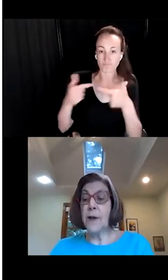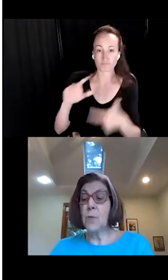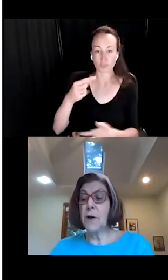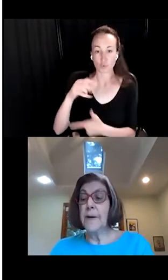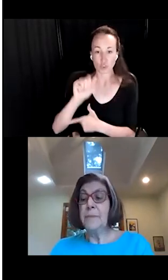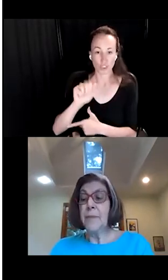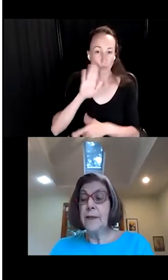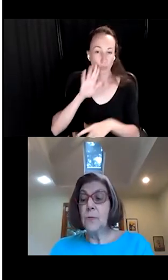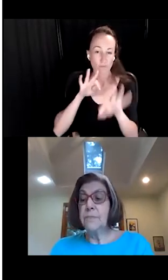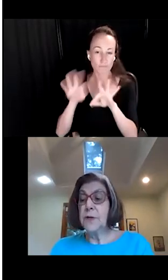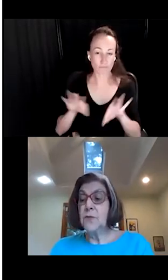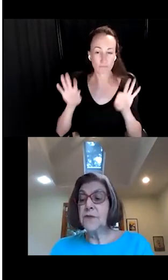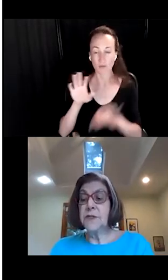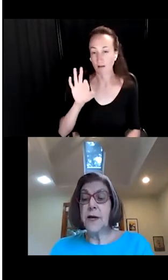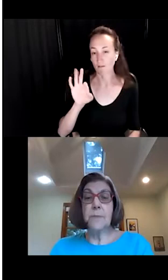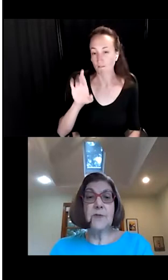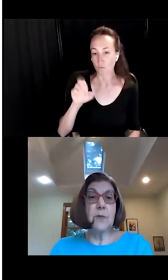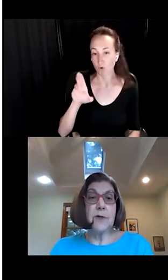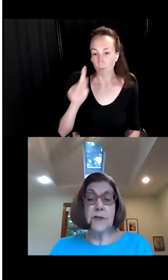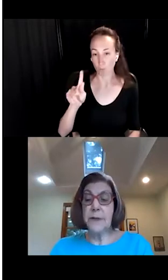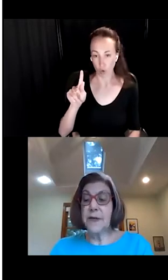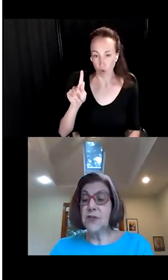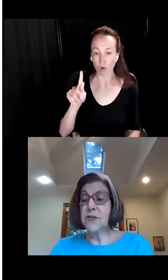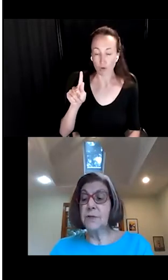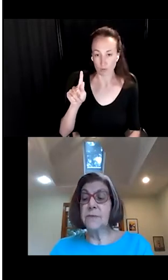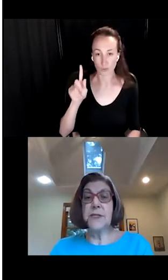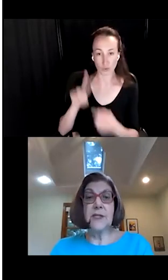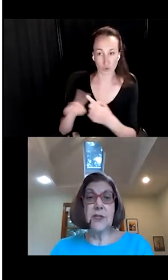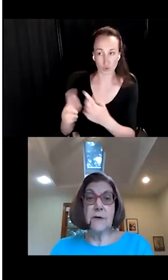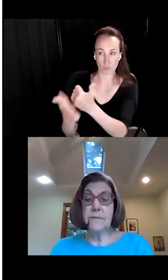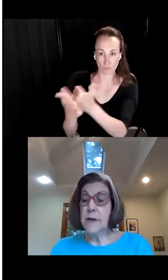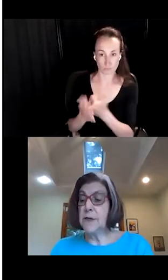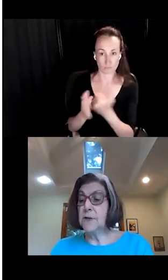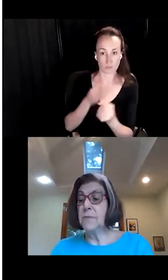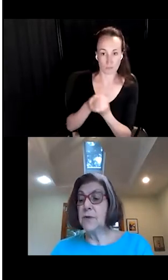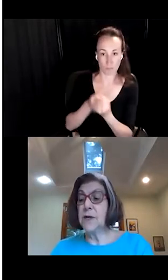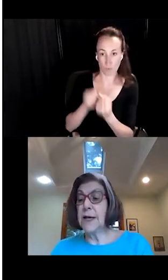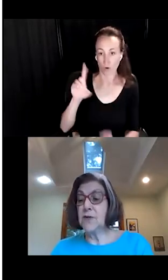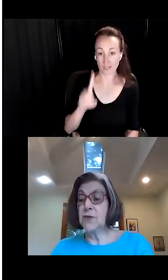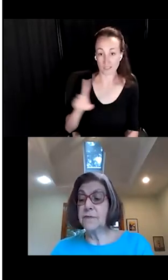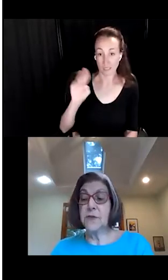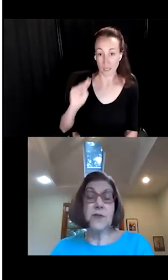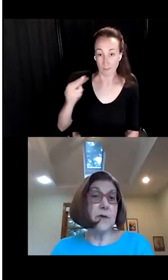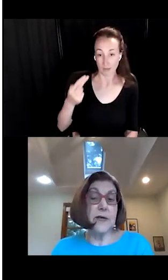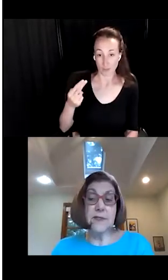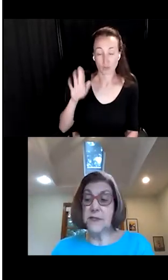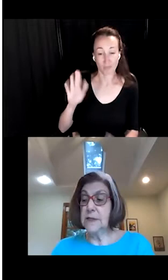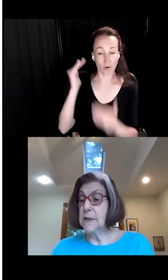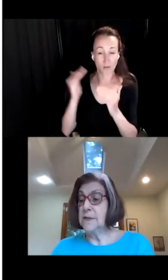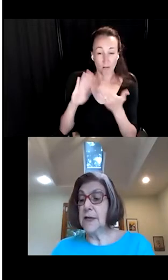the framework that we've been using to help support DMH's implementation of adult community care services,